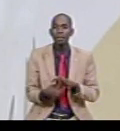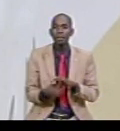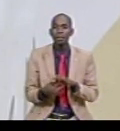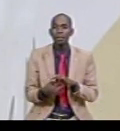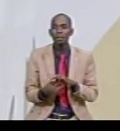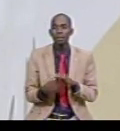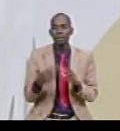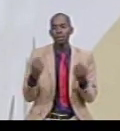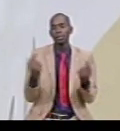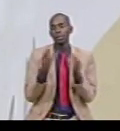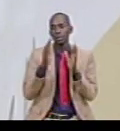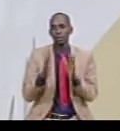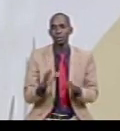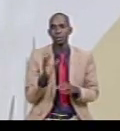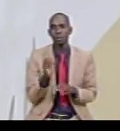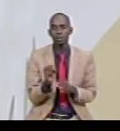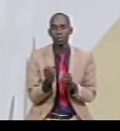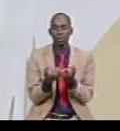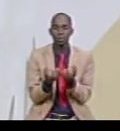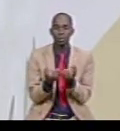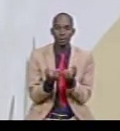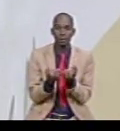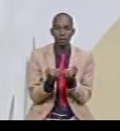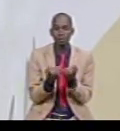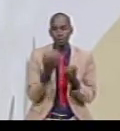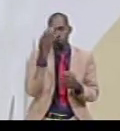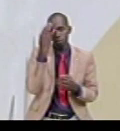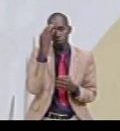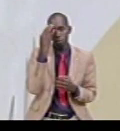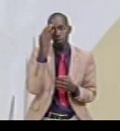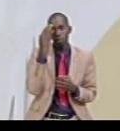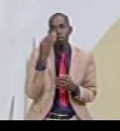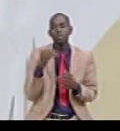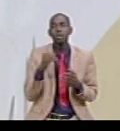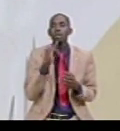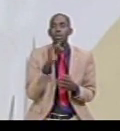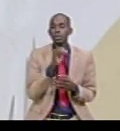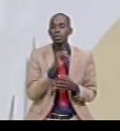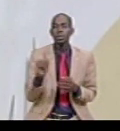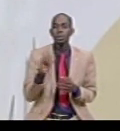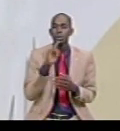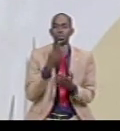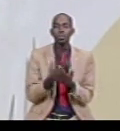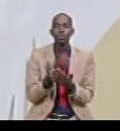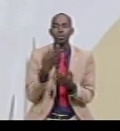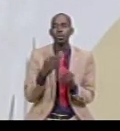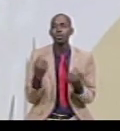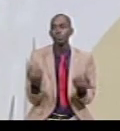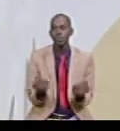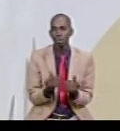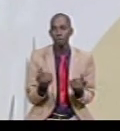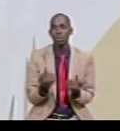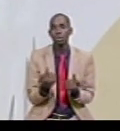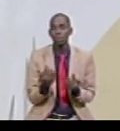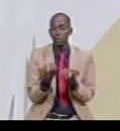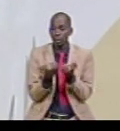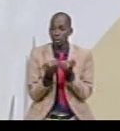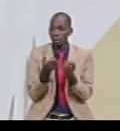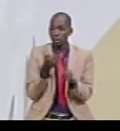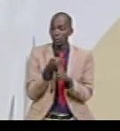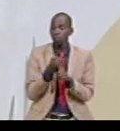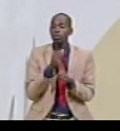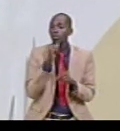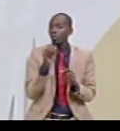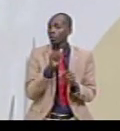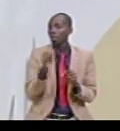Sinners leprosy like a saint it's the symbol of sin leprosy itself is not a sin but